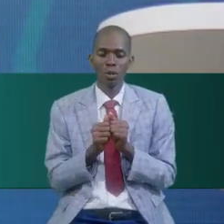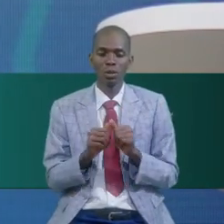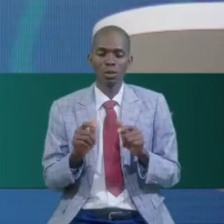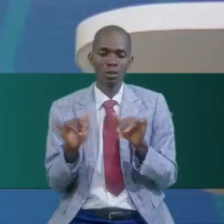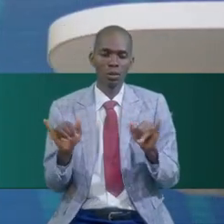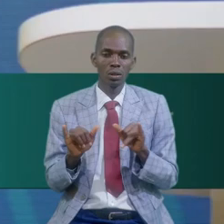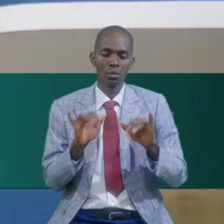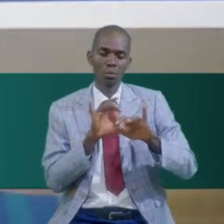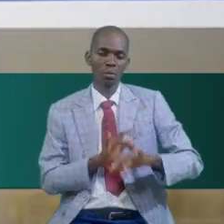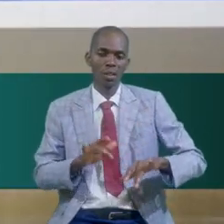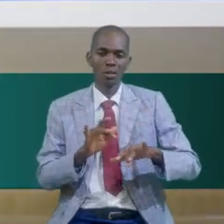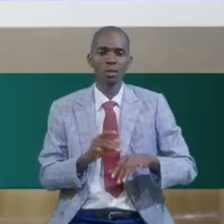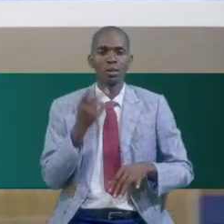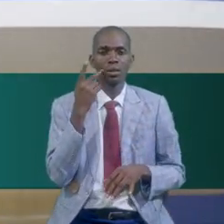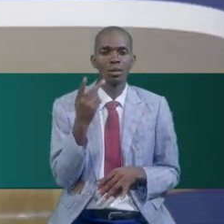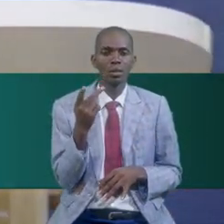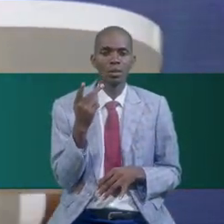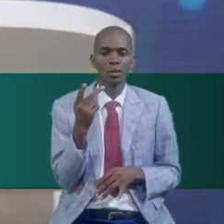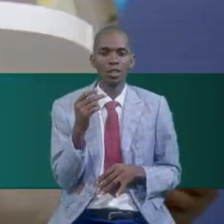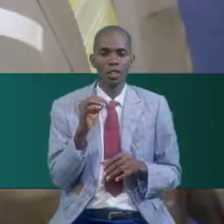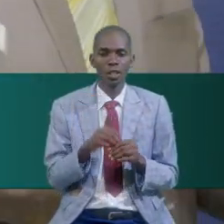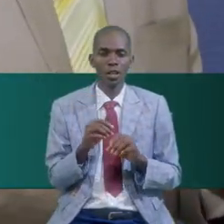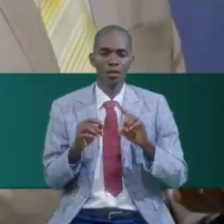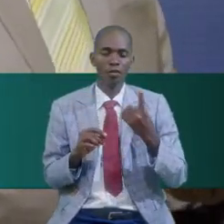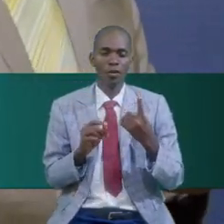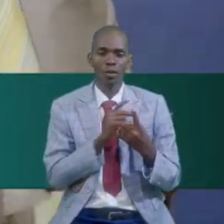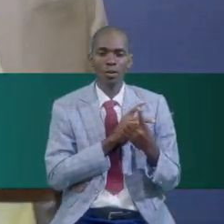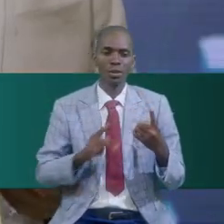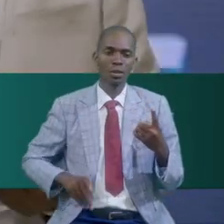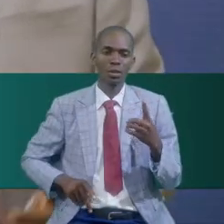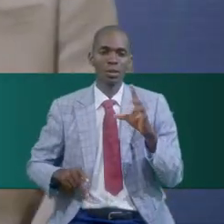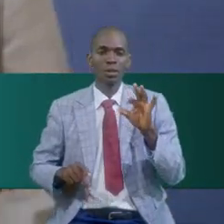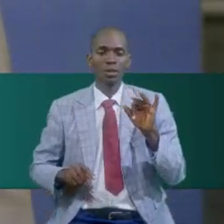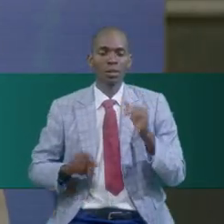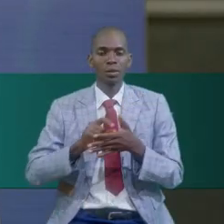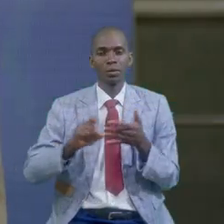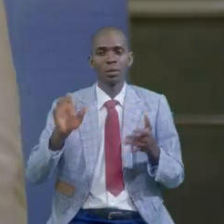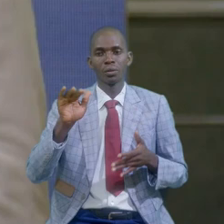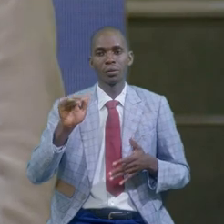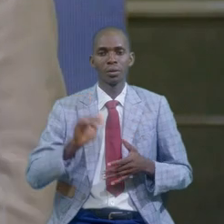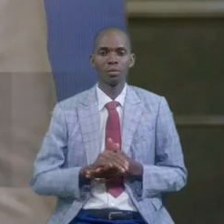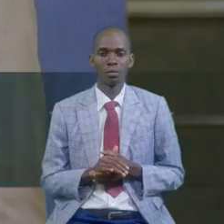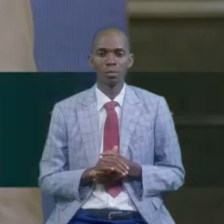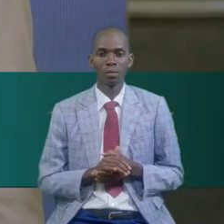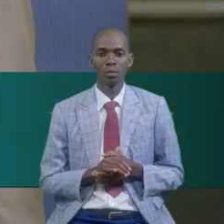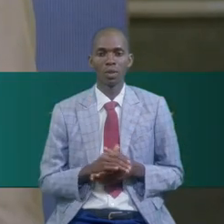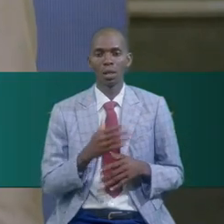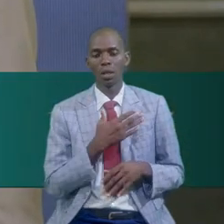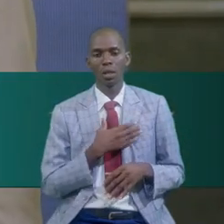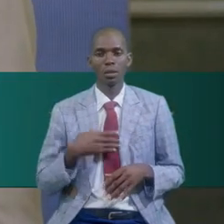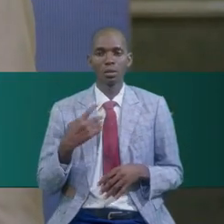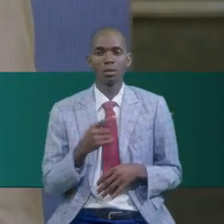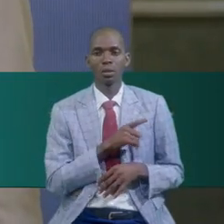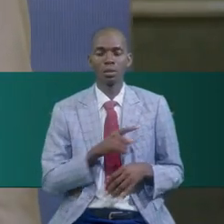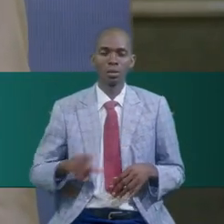We're looking at 1 Kings chapter 19, reading from verse 15. And the Lord said